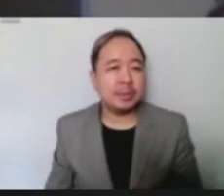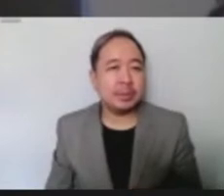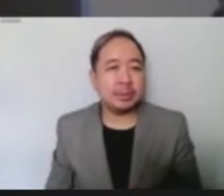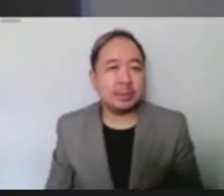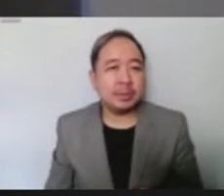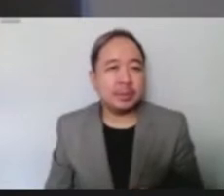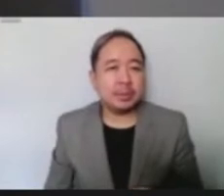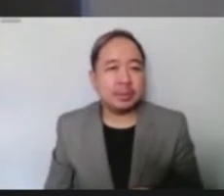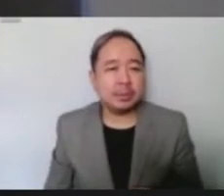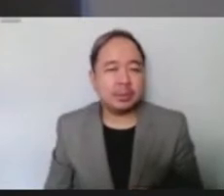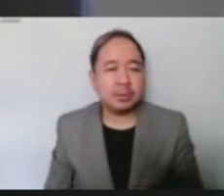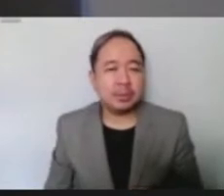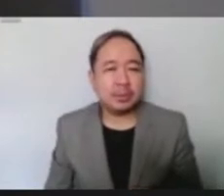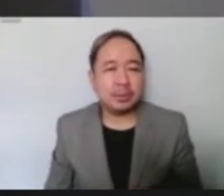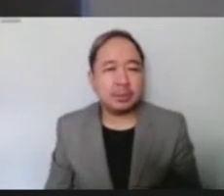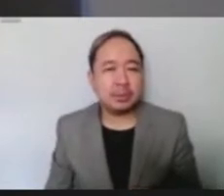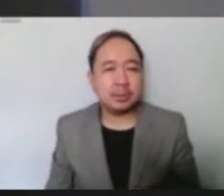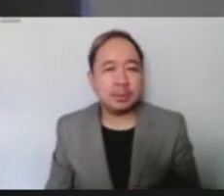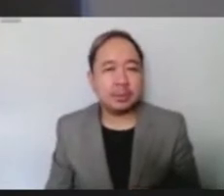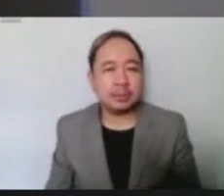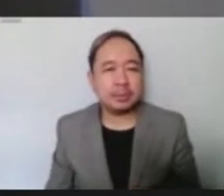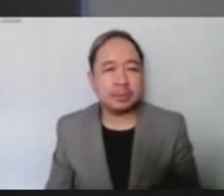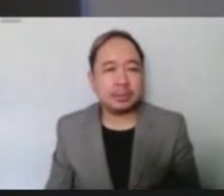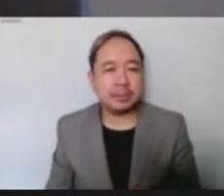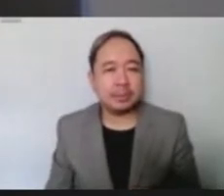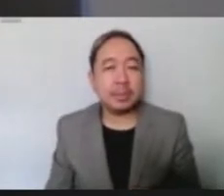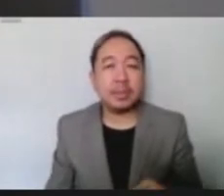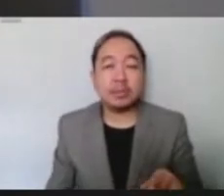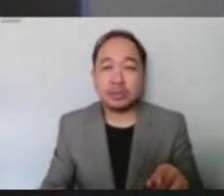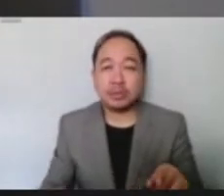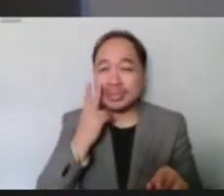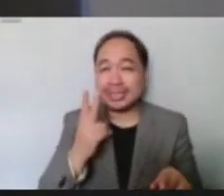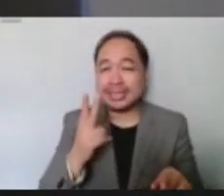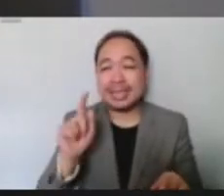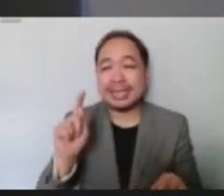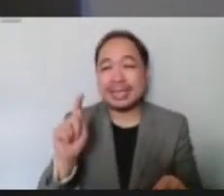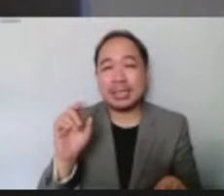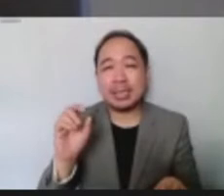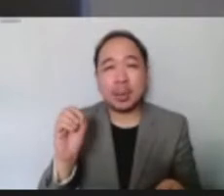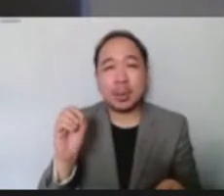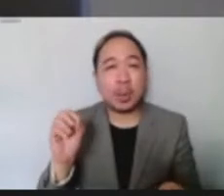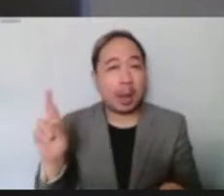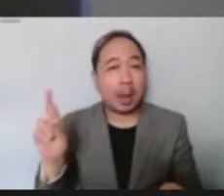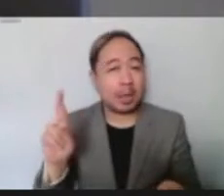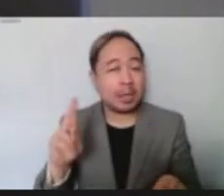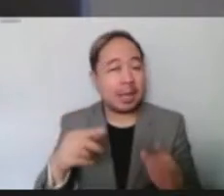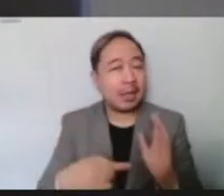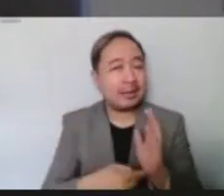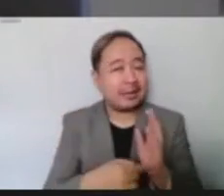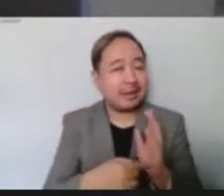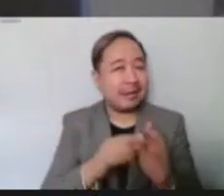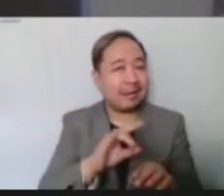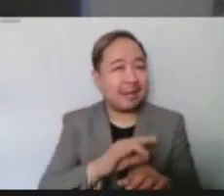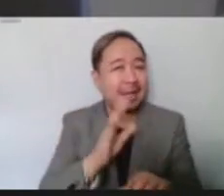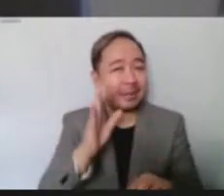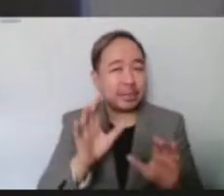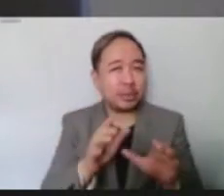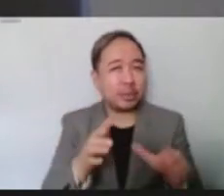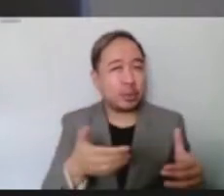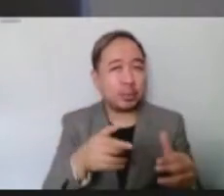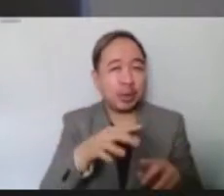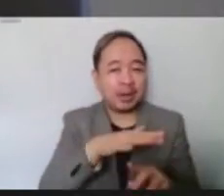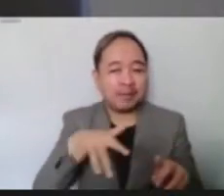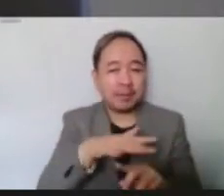um with regards to the terms of reference of the technical expert group on environment and development